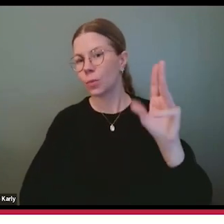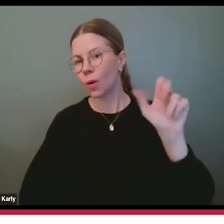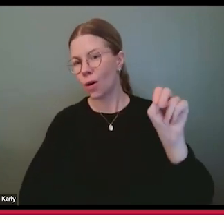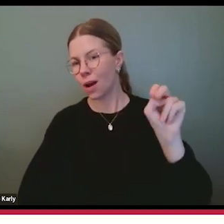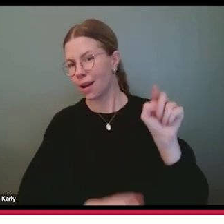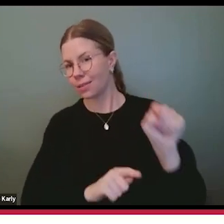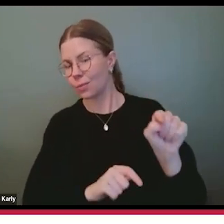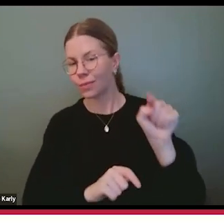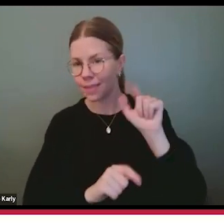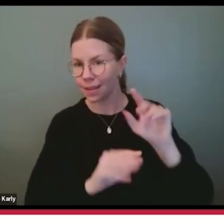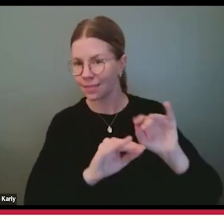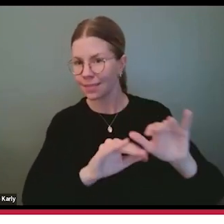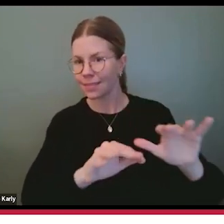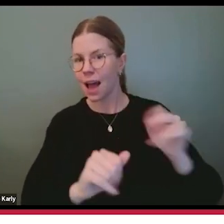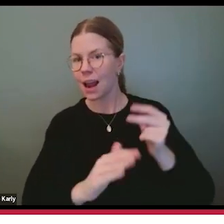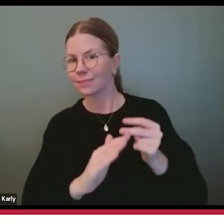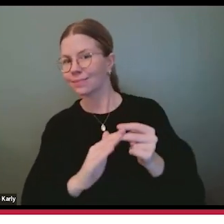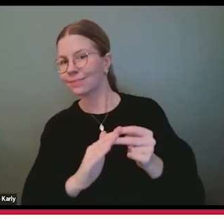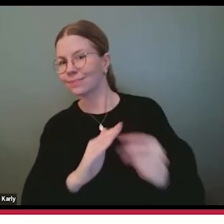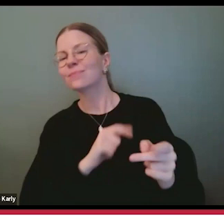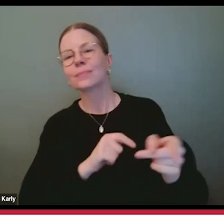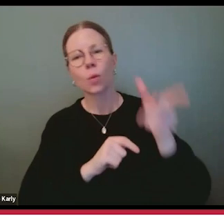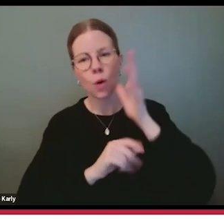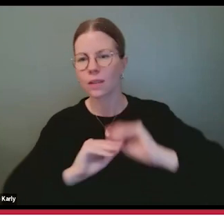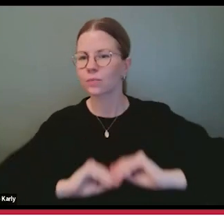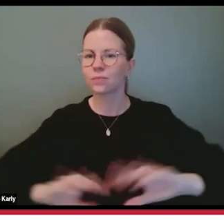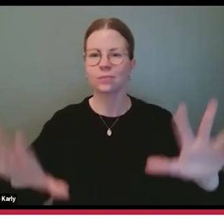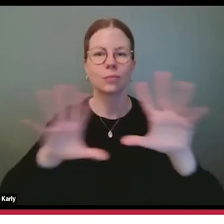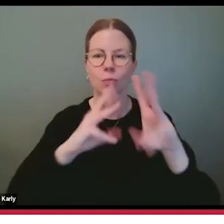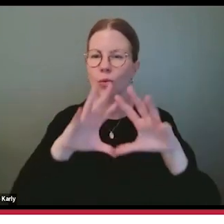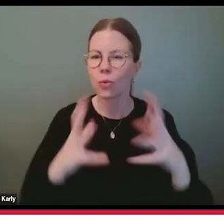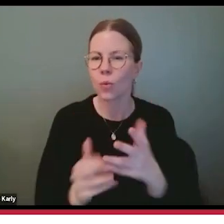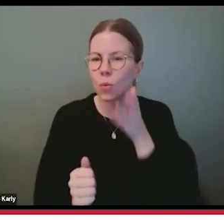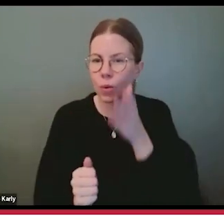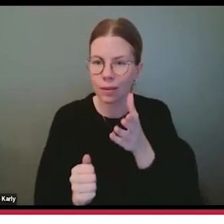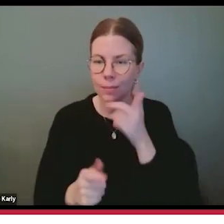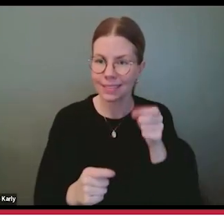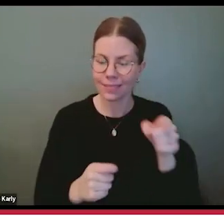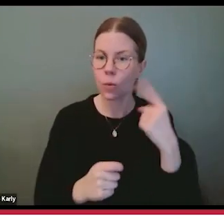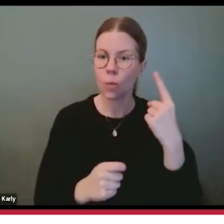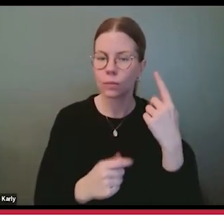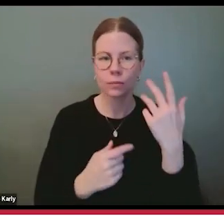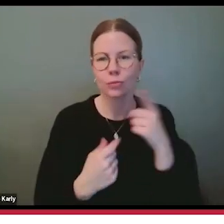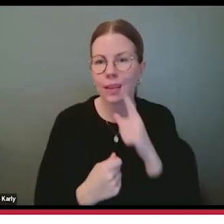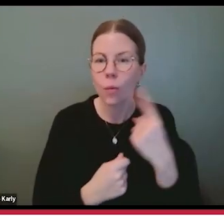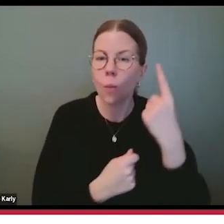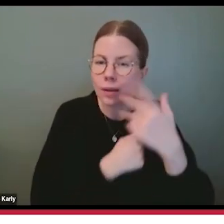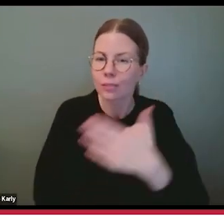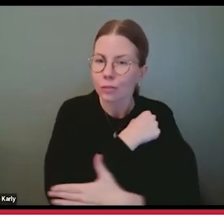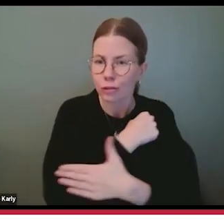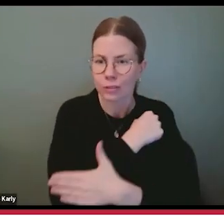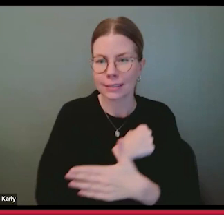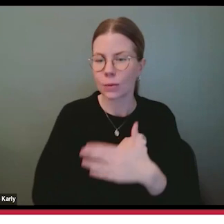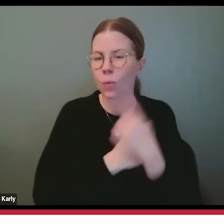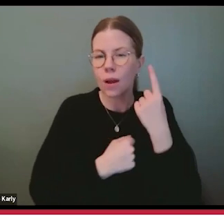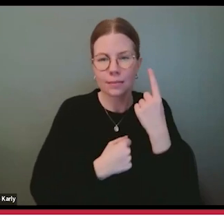matter if every country except one does a good job, because as soon as those countries stop doing a good job and some other country has not done a good